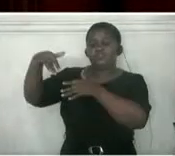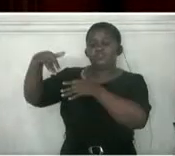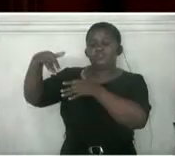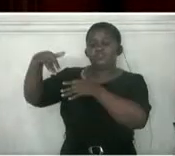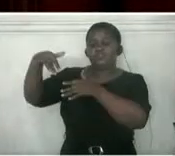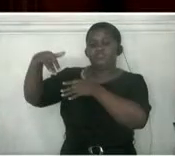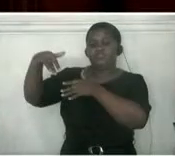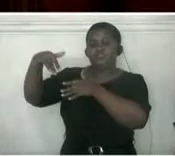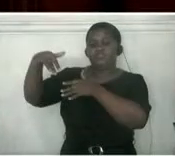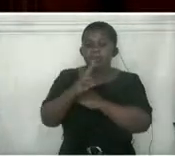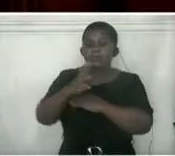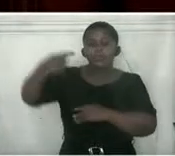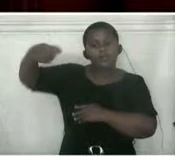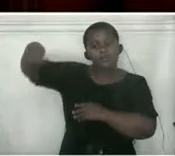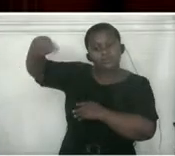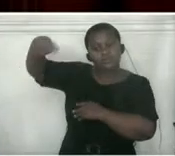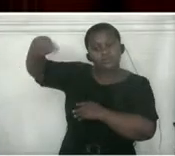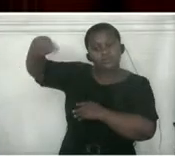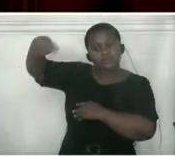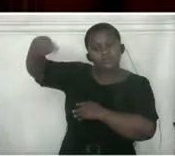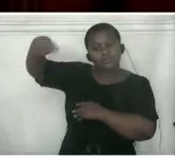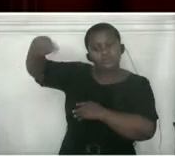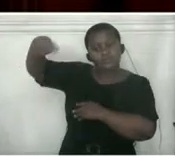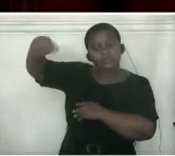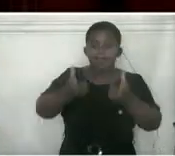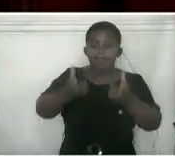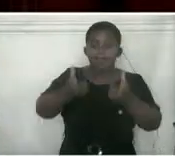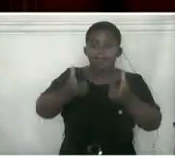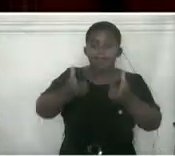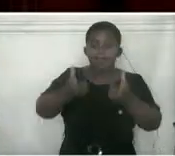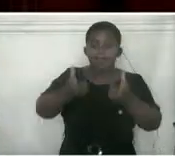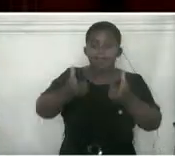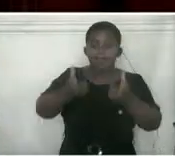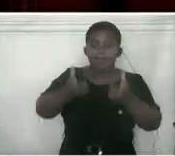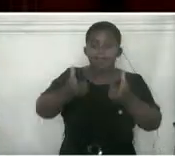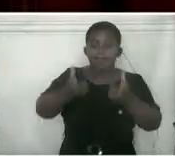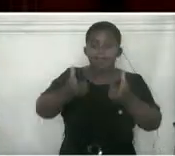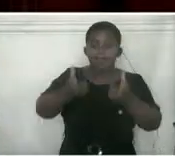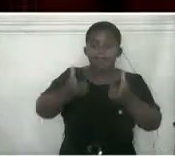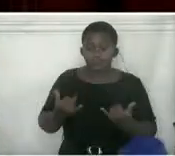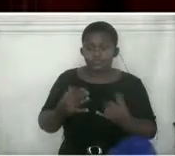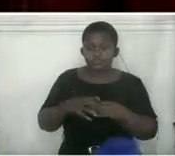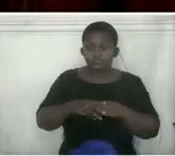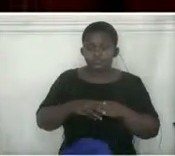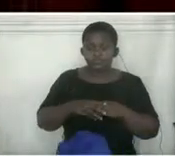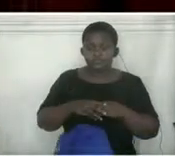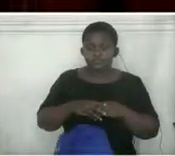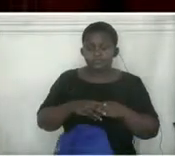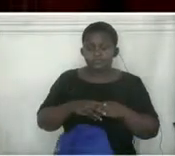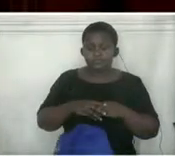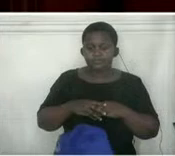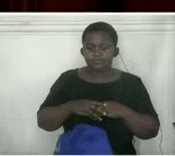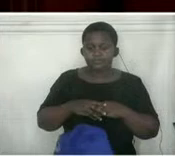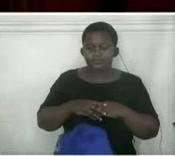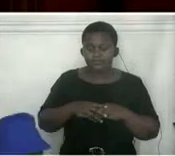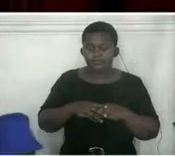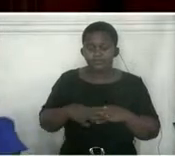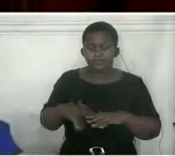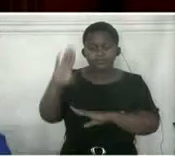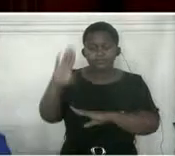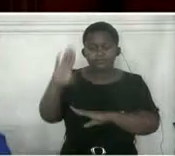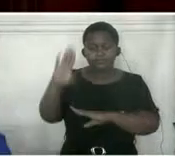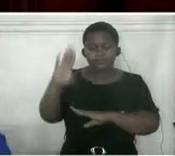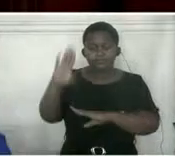Honourable Speaker, allow me at this juncture to extend my